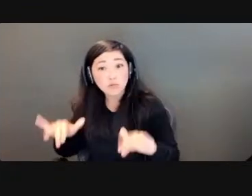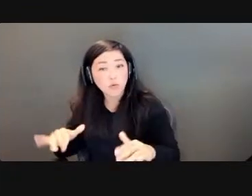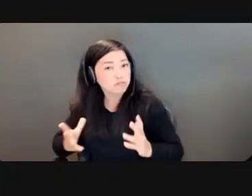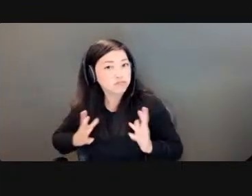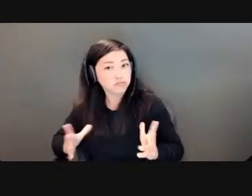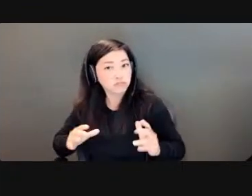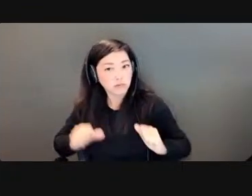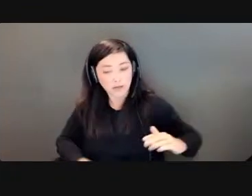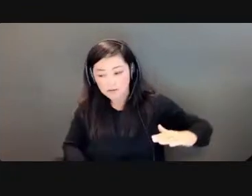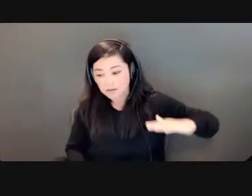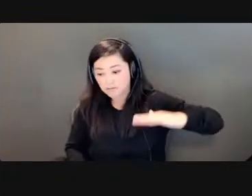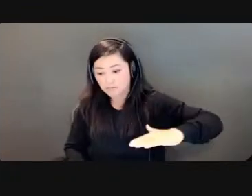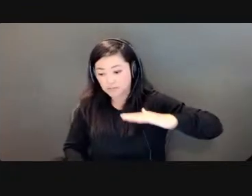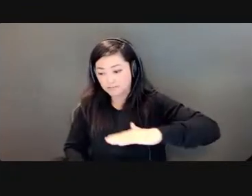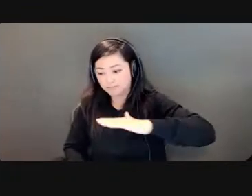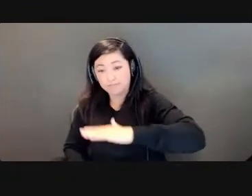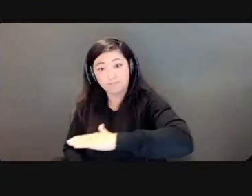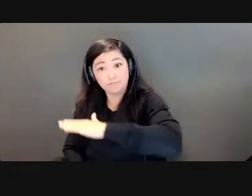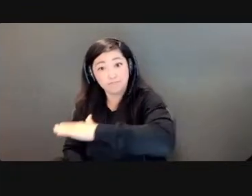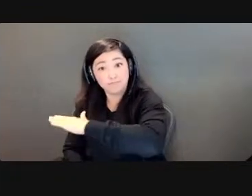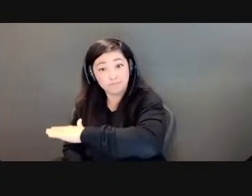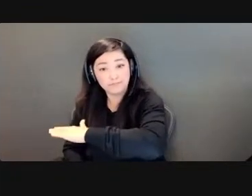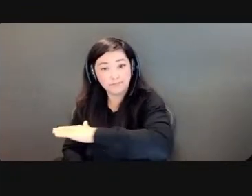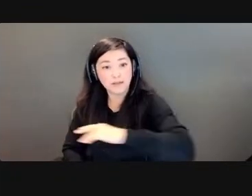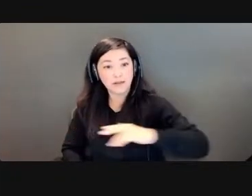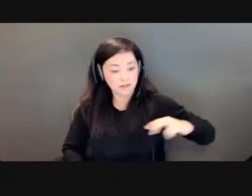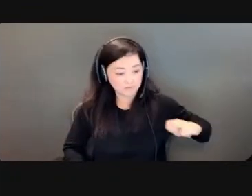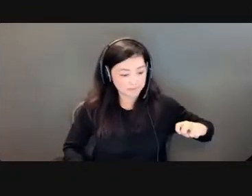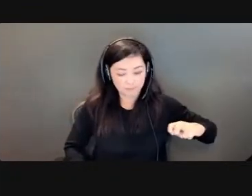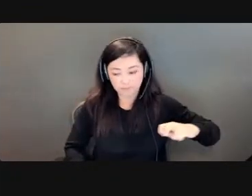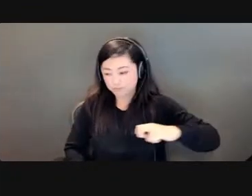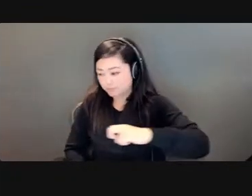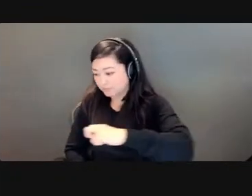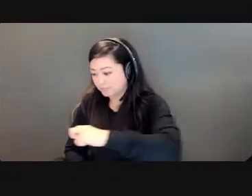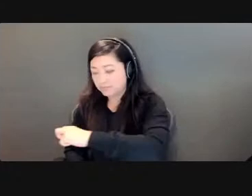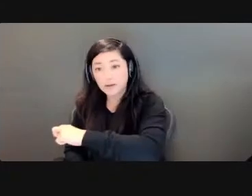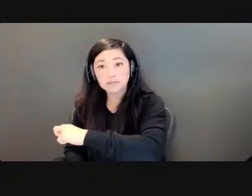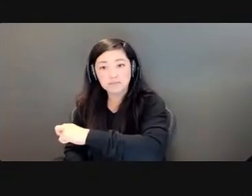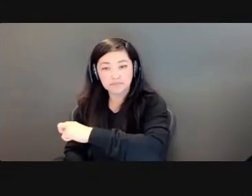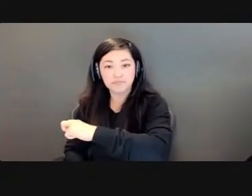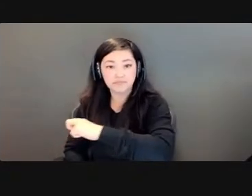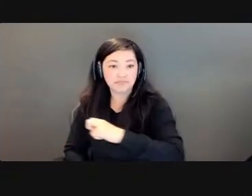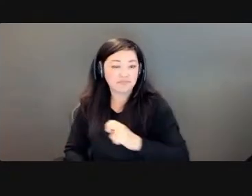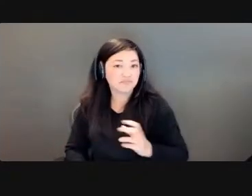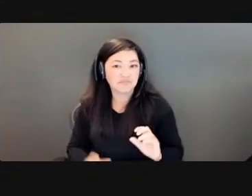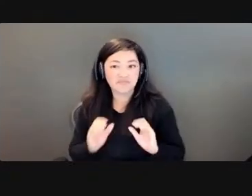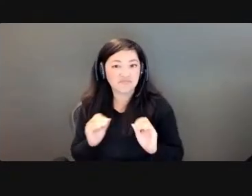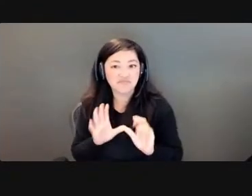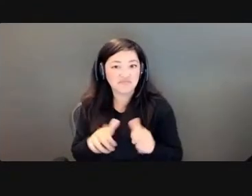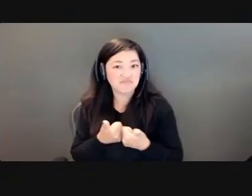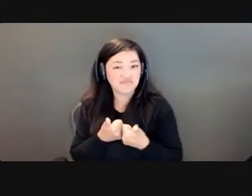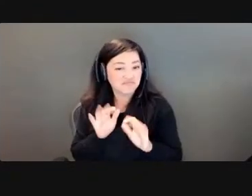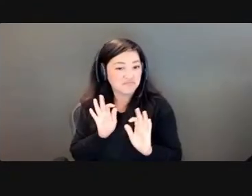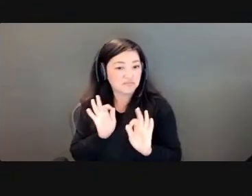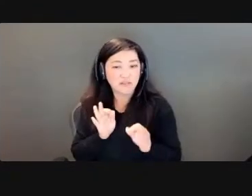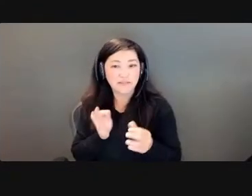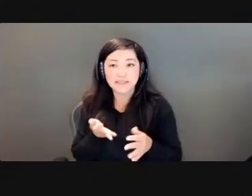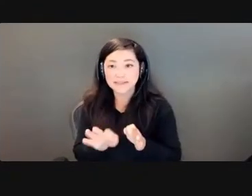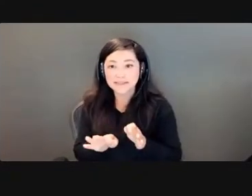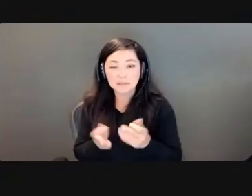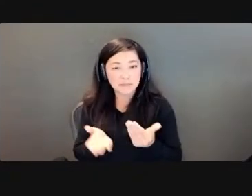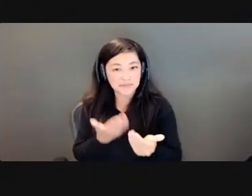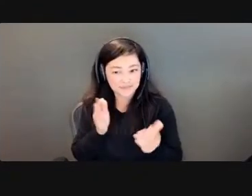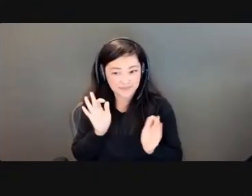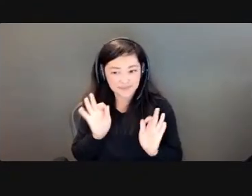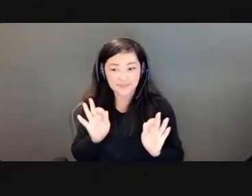the access tracks. They're laid over gravel, and I can go over this gravel without an issue at all because it just makes the surface much